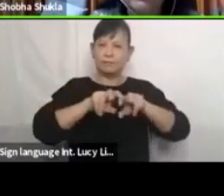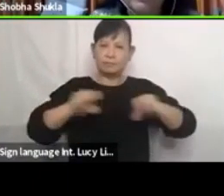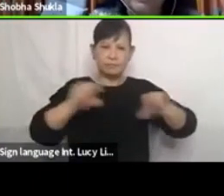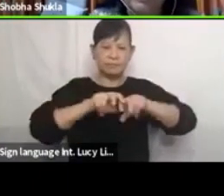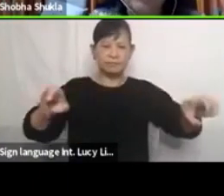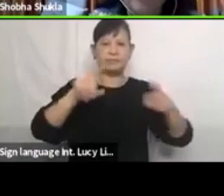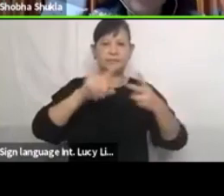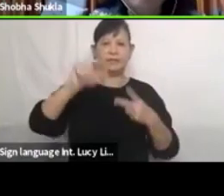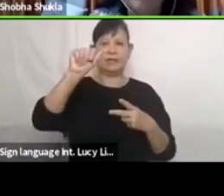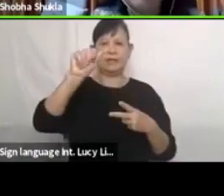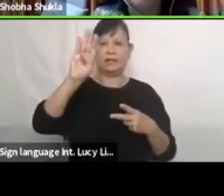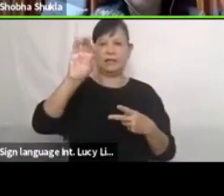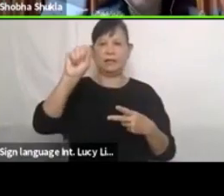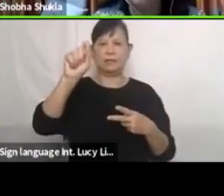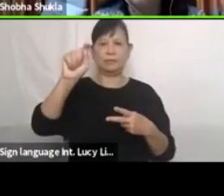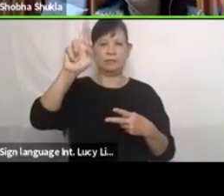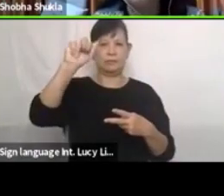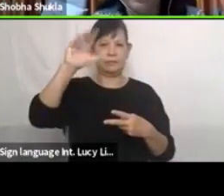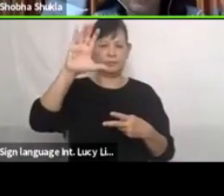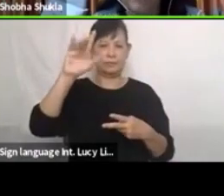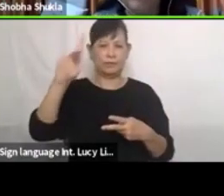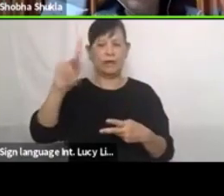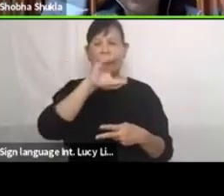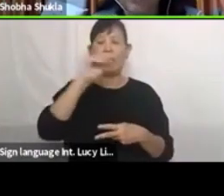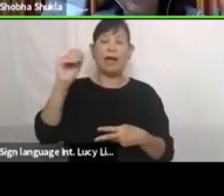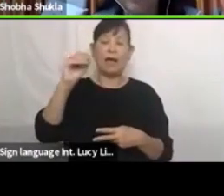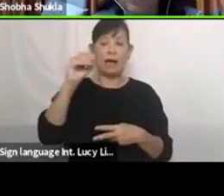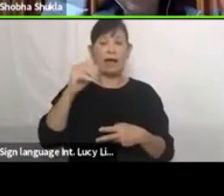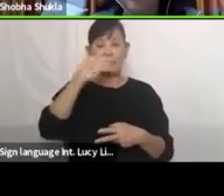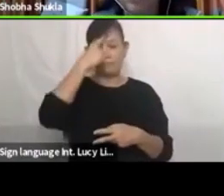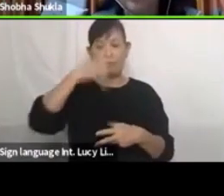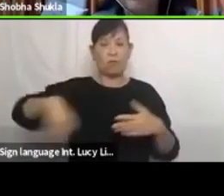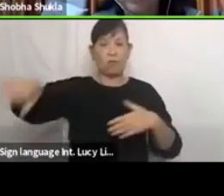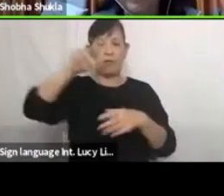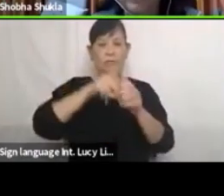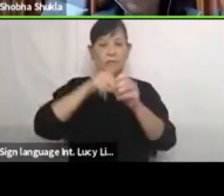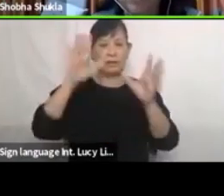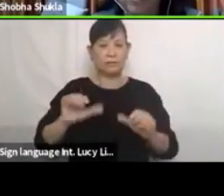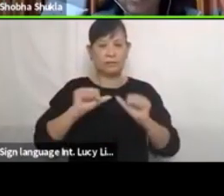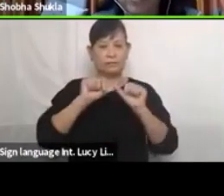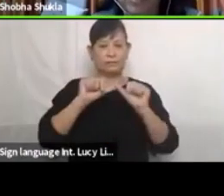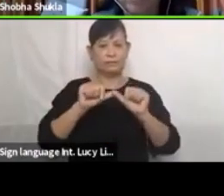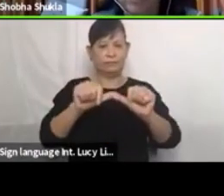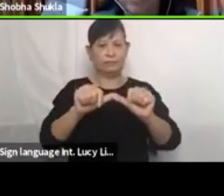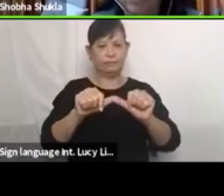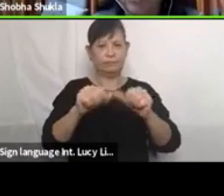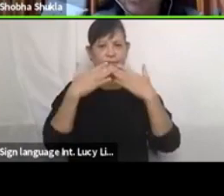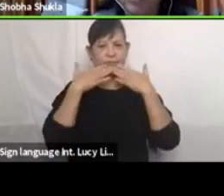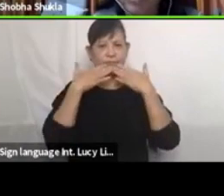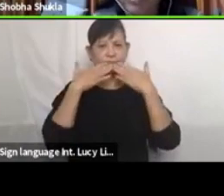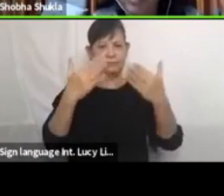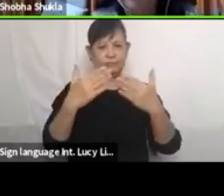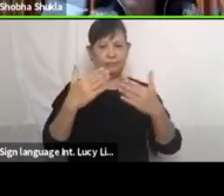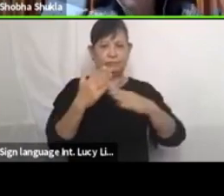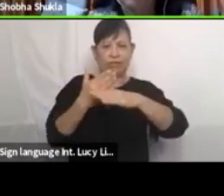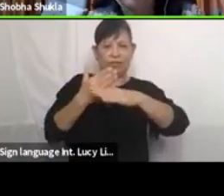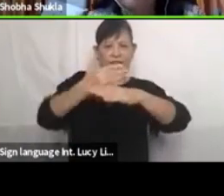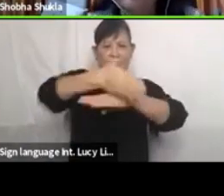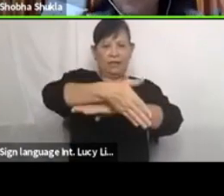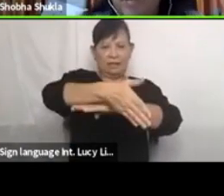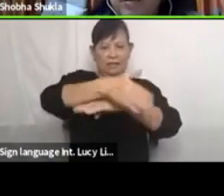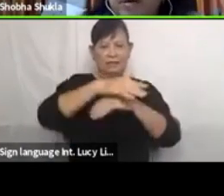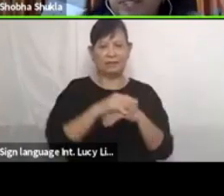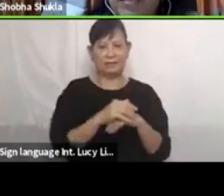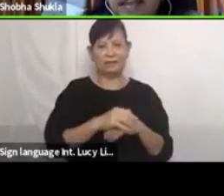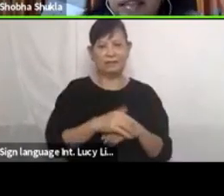presenters, and all the participants for staying with us for so long, because we really overshot the time today, but it was because of